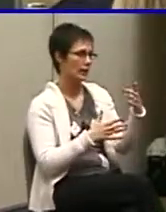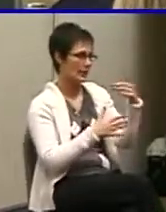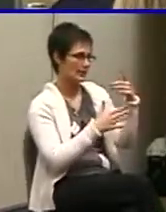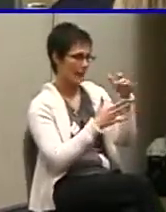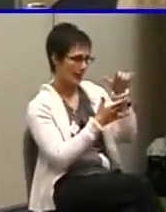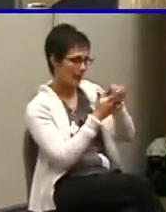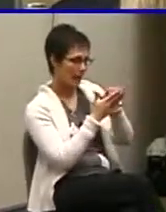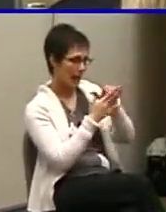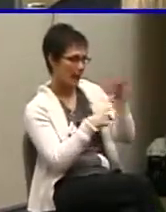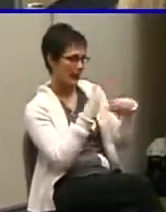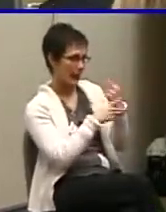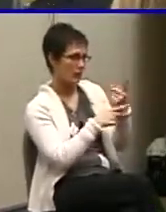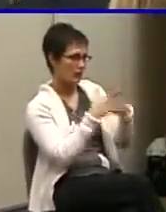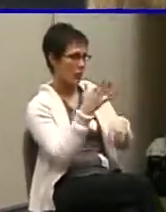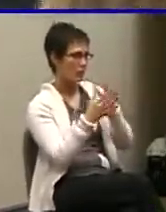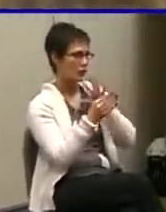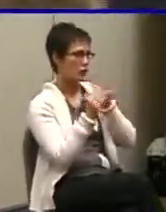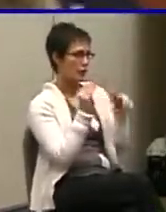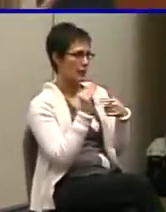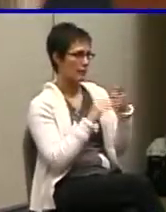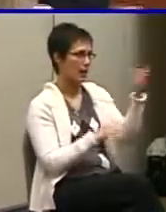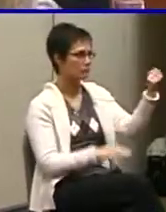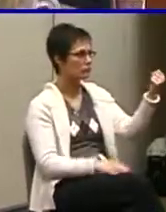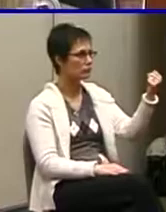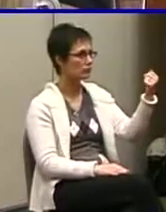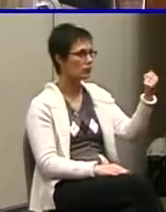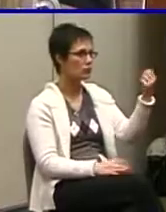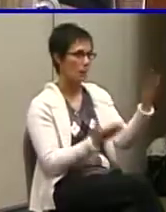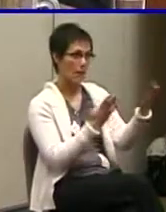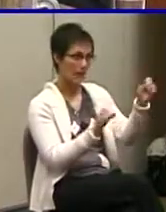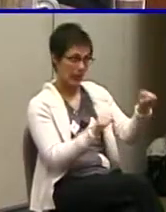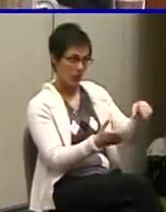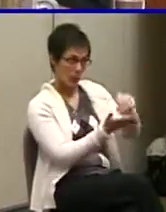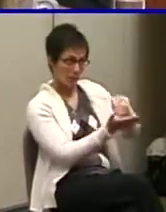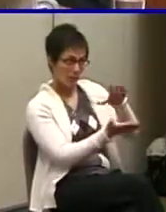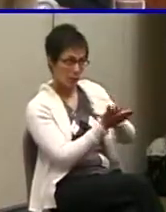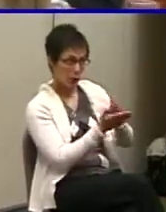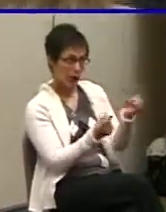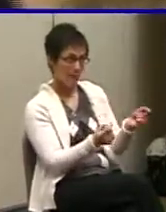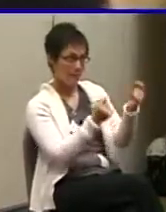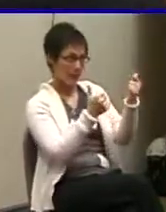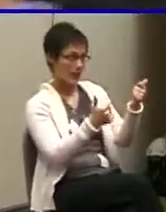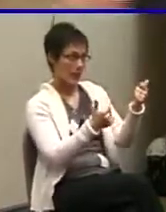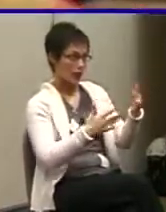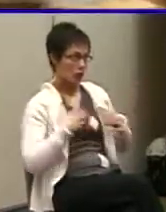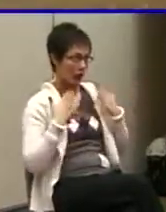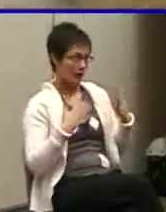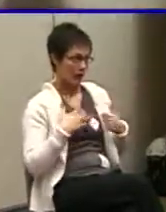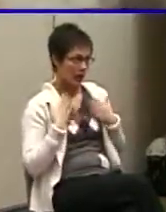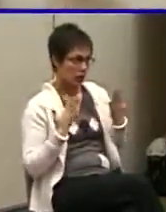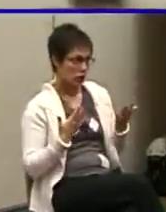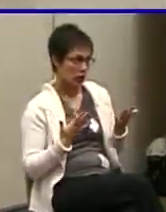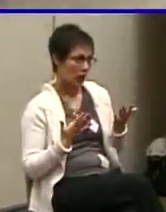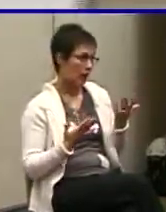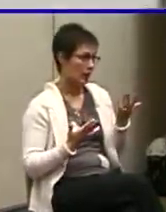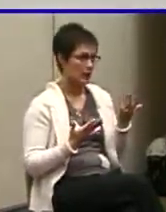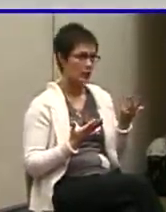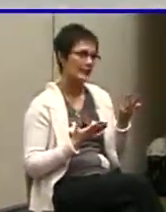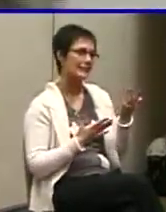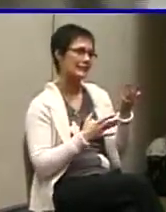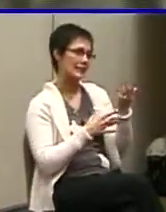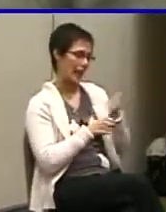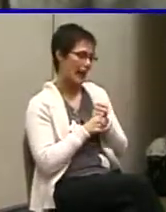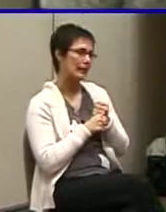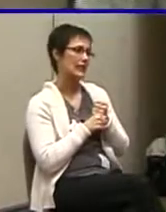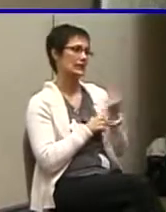what you're asking? And so we can just kind of put maybe immediate gratification. But that's the function is he's gaining something, right? He's getting something